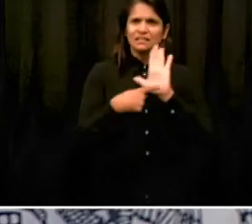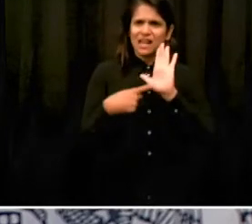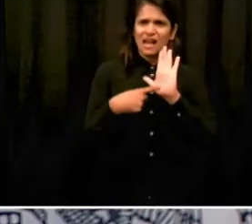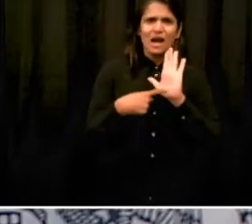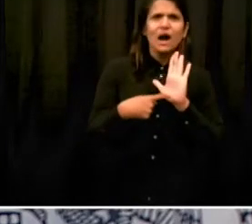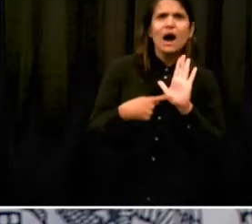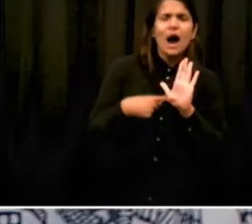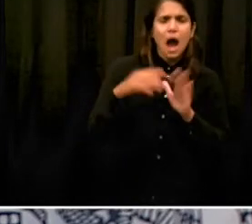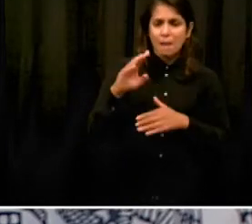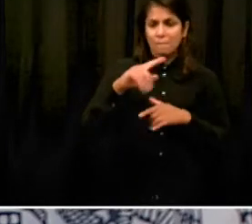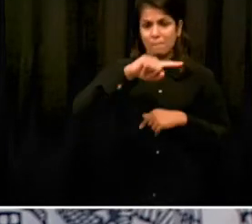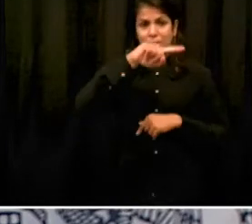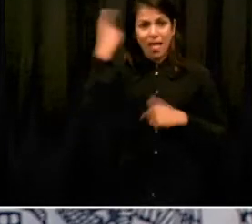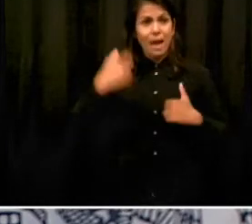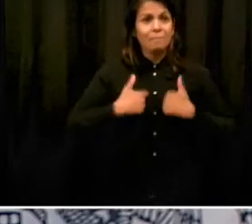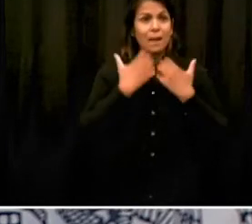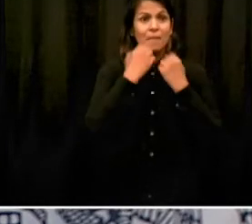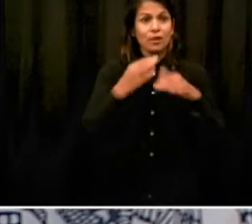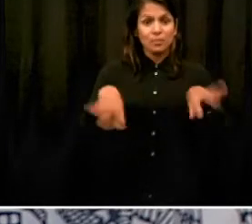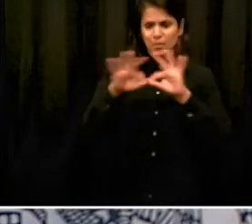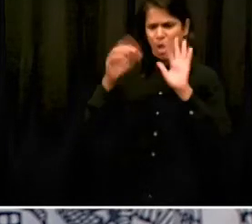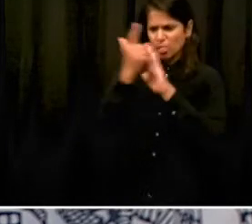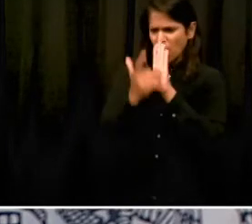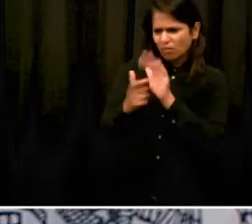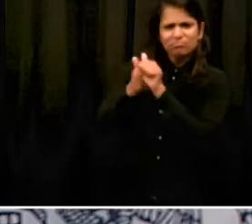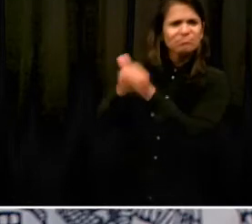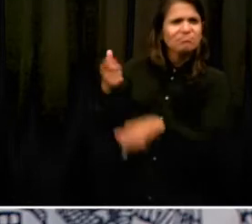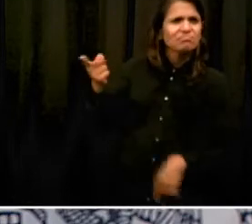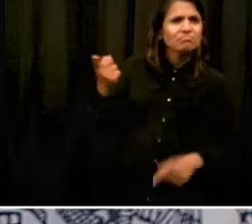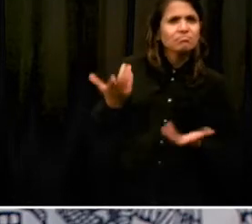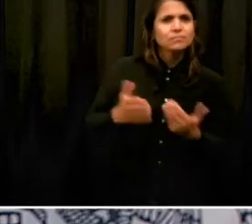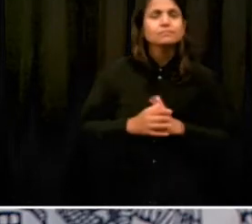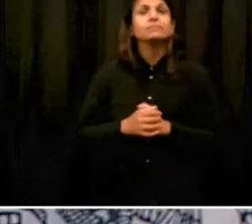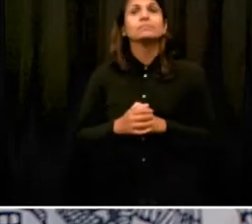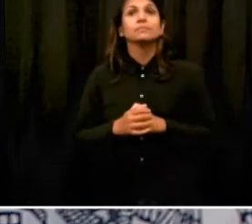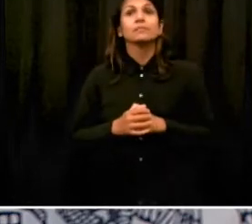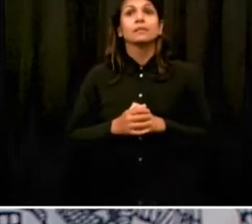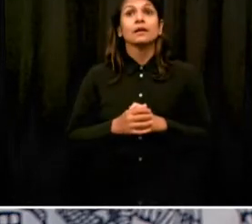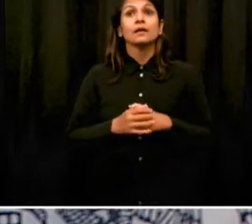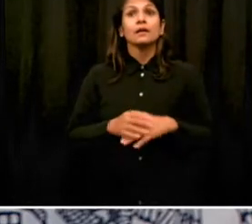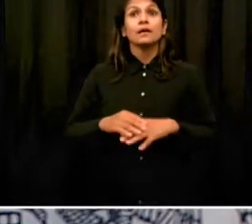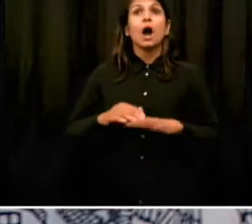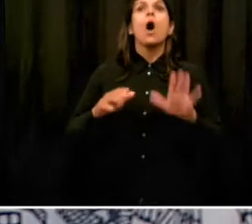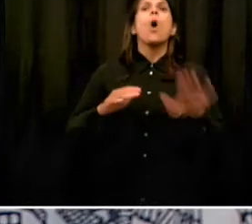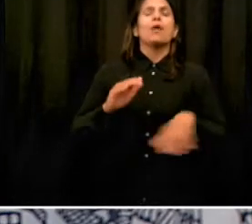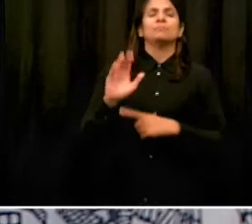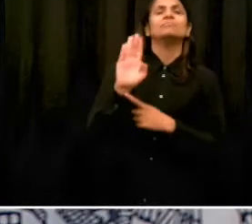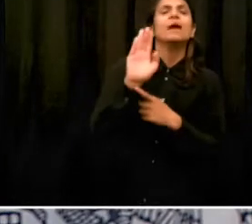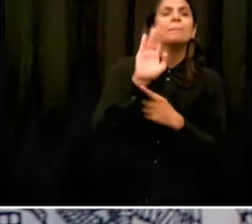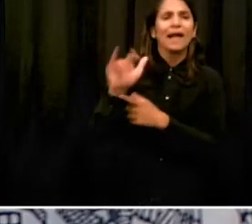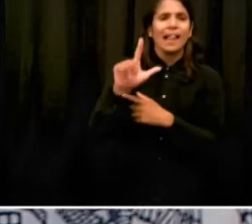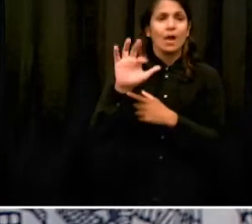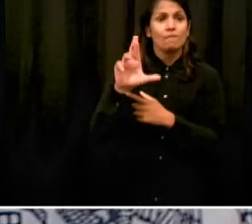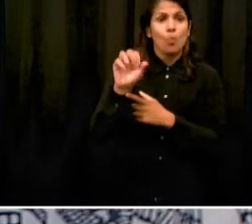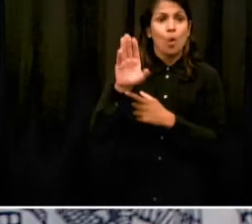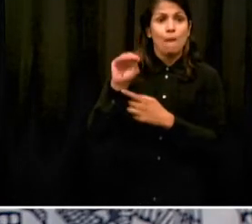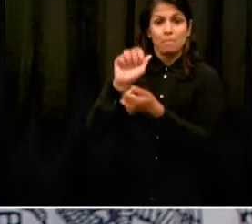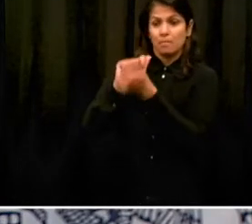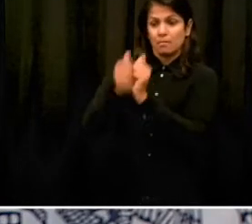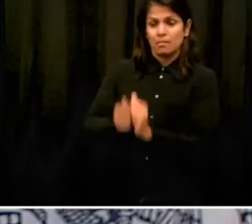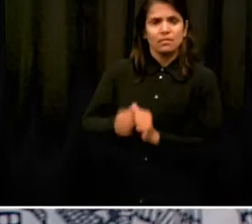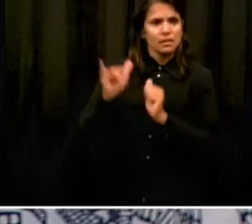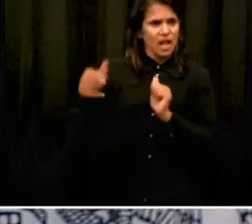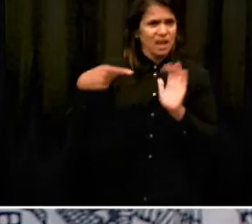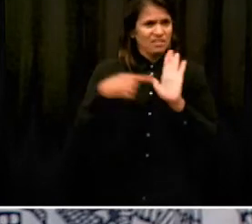start this way every time, that we have dealt with something absolutely unprecedented. This perfect storm of pandemic,